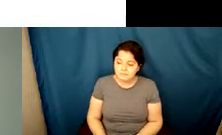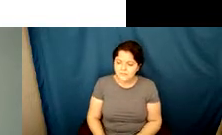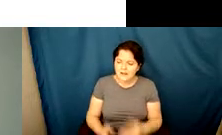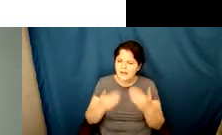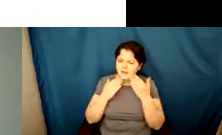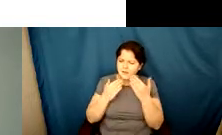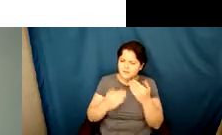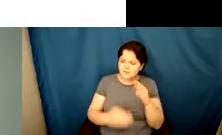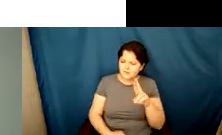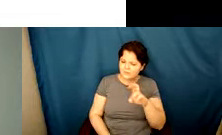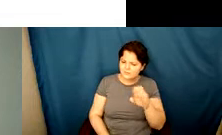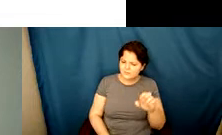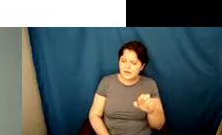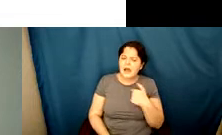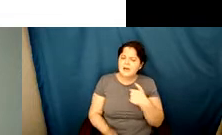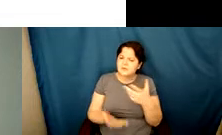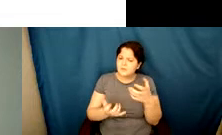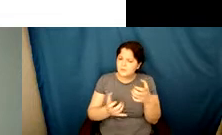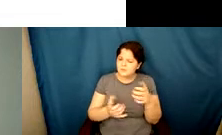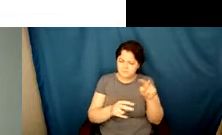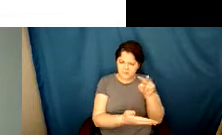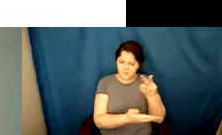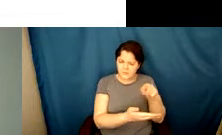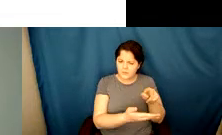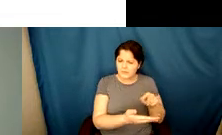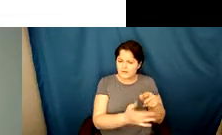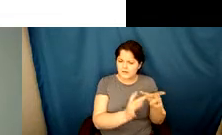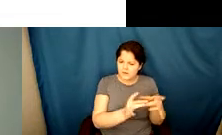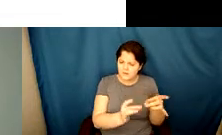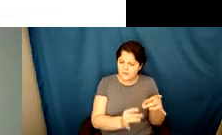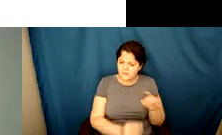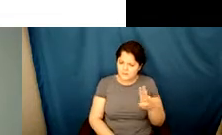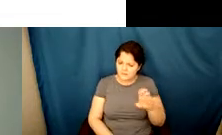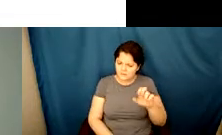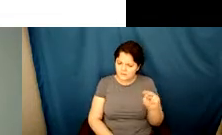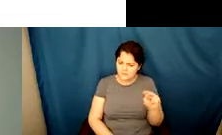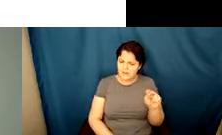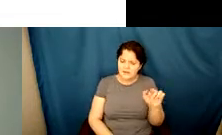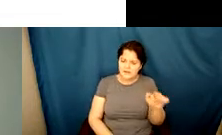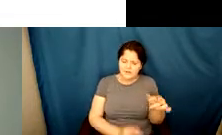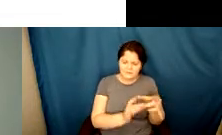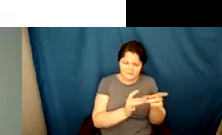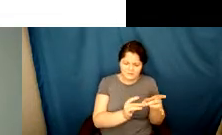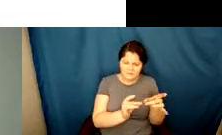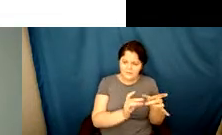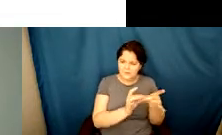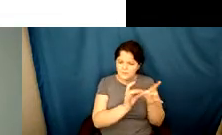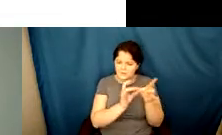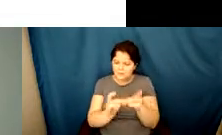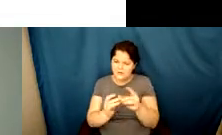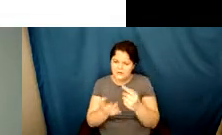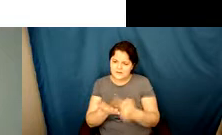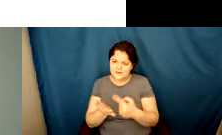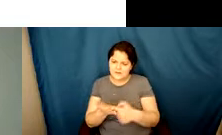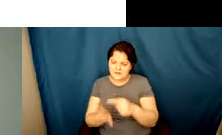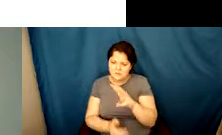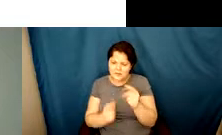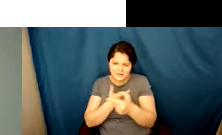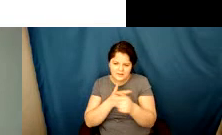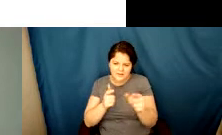Thank you, Breen. And I would just like to read a comment. Ben Estelle had weighed in on the previous conversation about West Liberty and traffic. He had